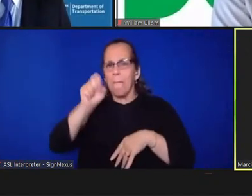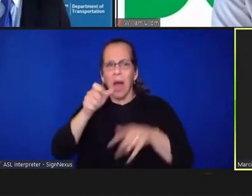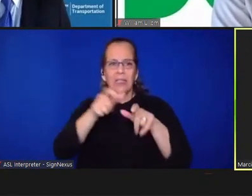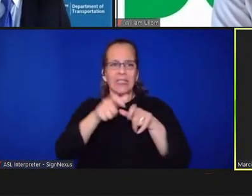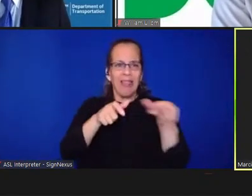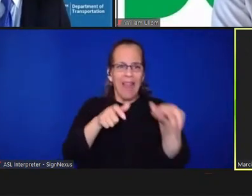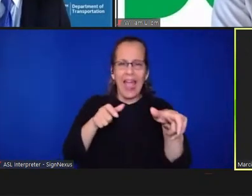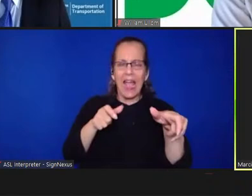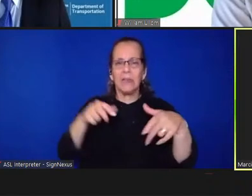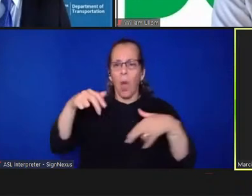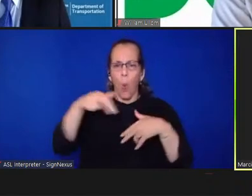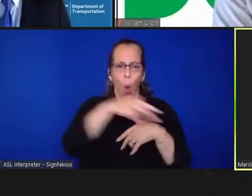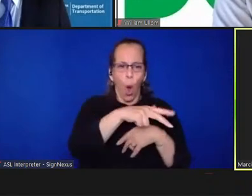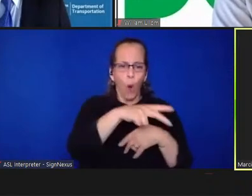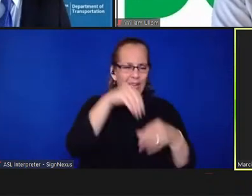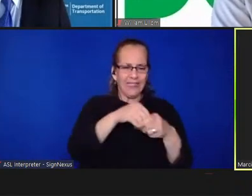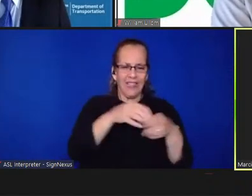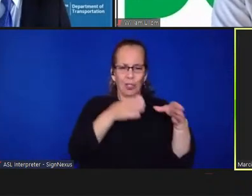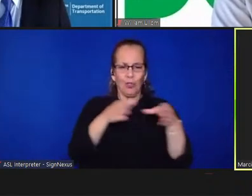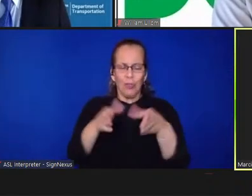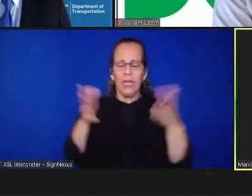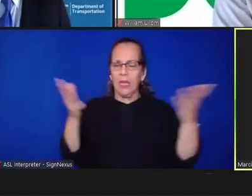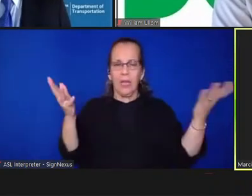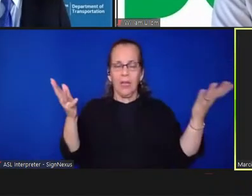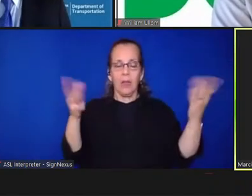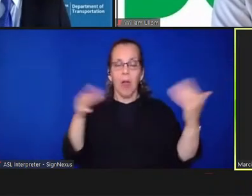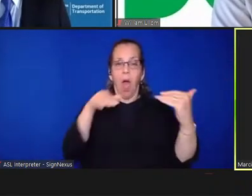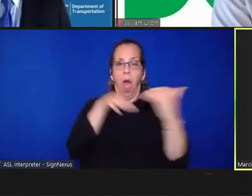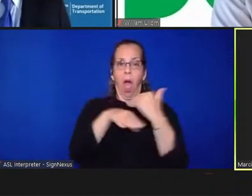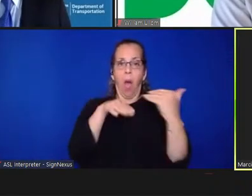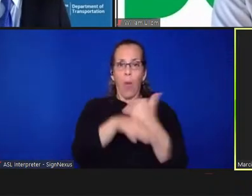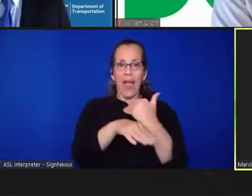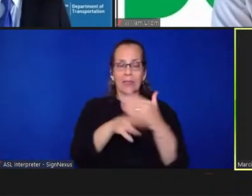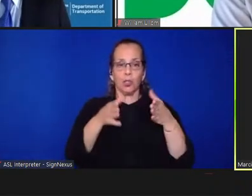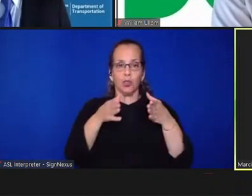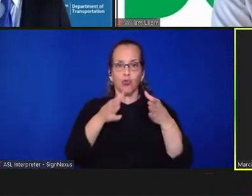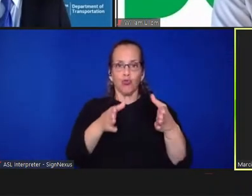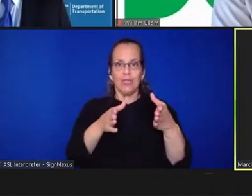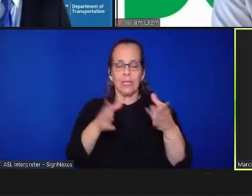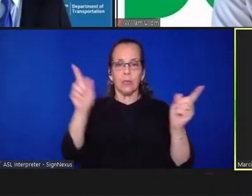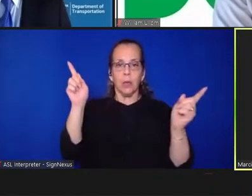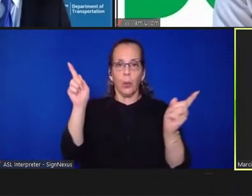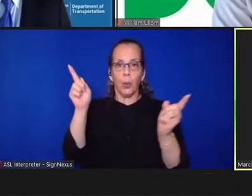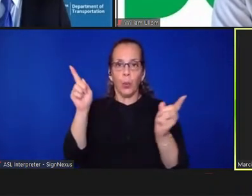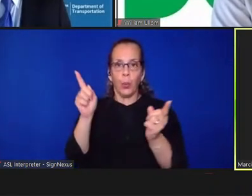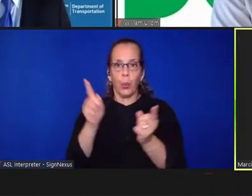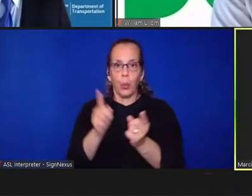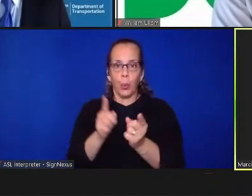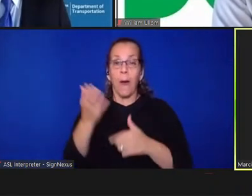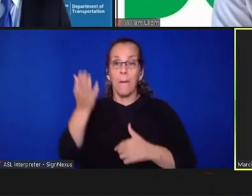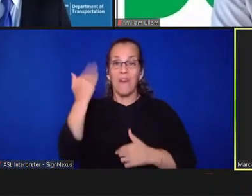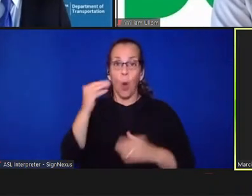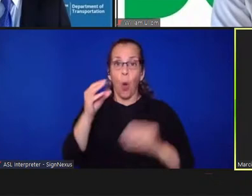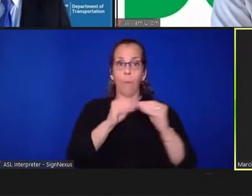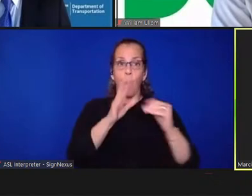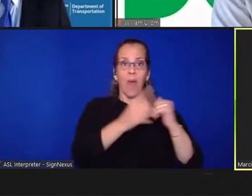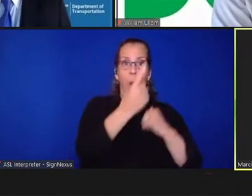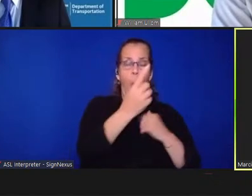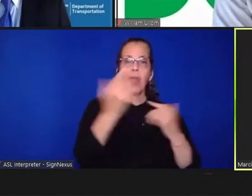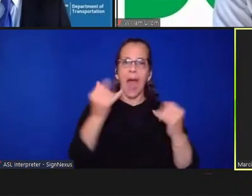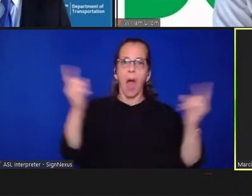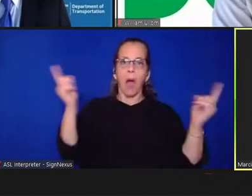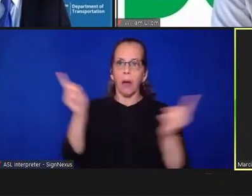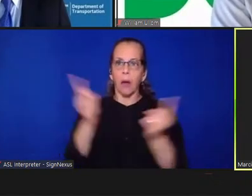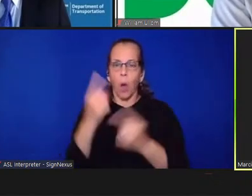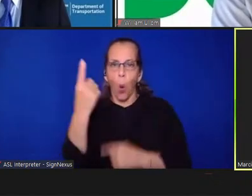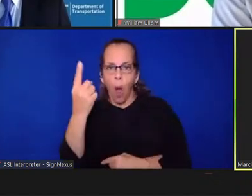walkways in the streets highways and streets have been reduced to one lane in downtown Manhattan on Lower